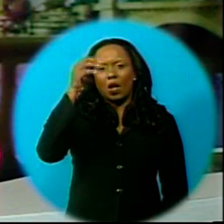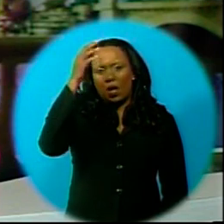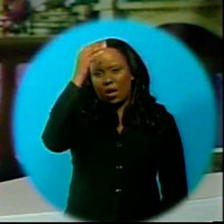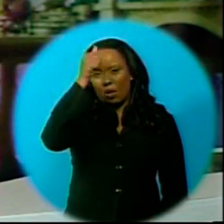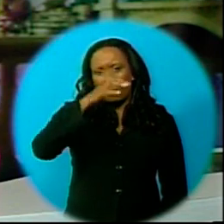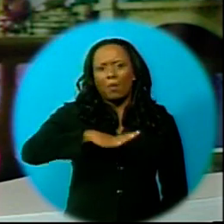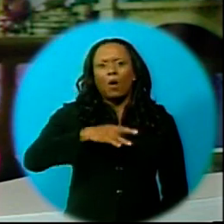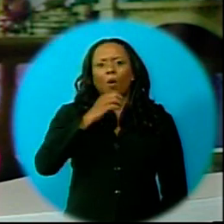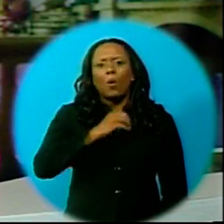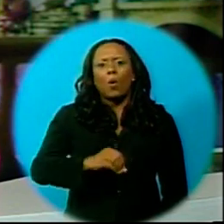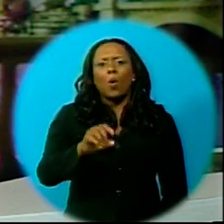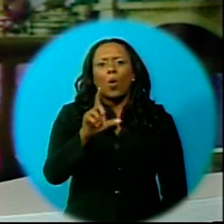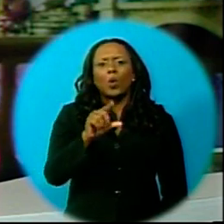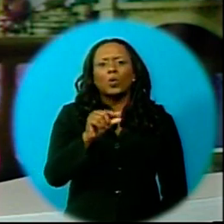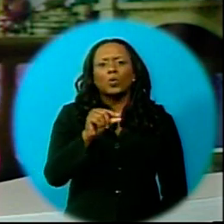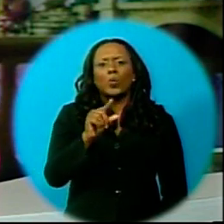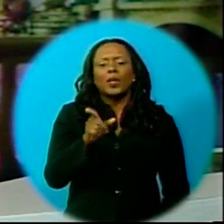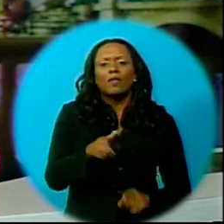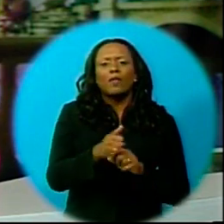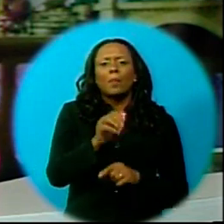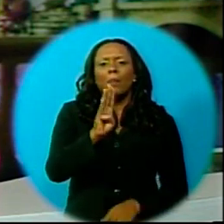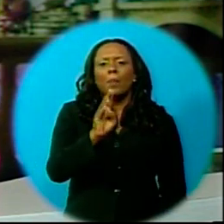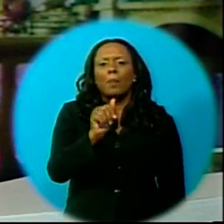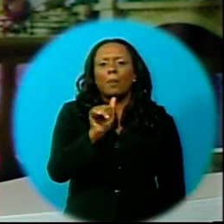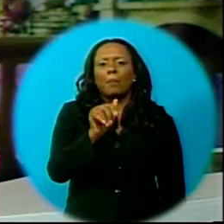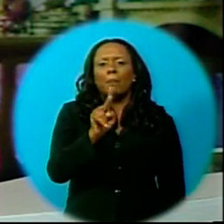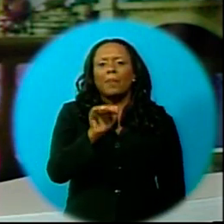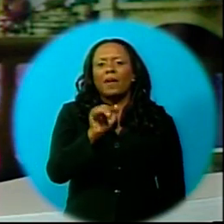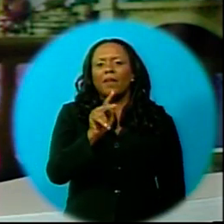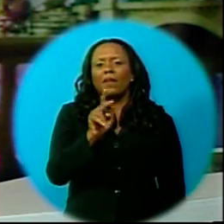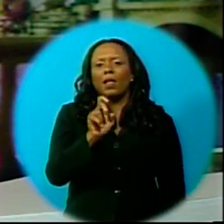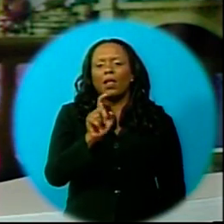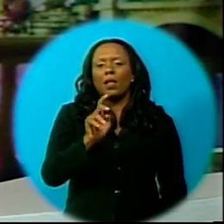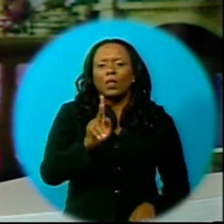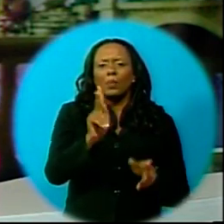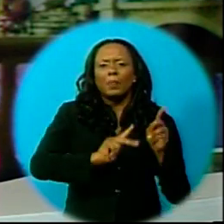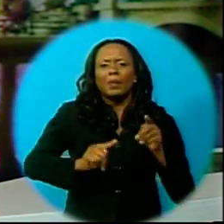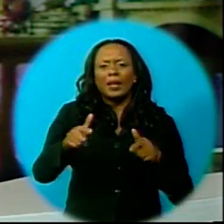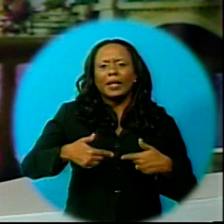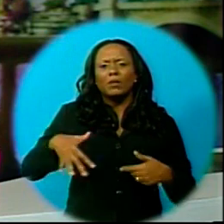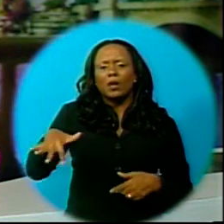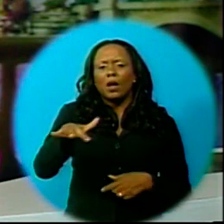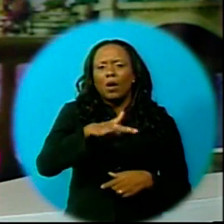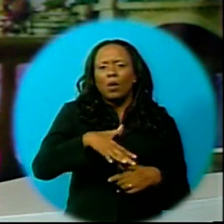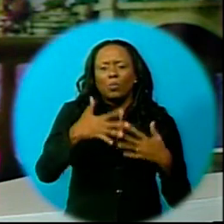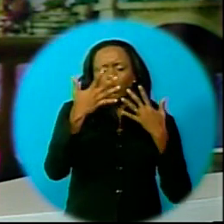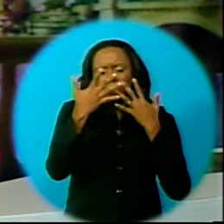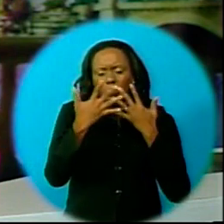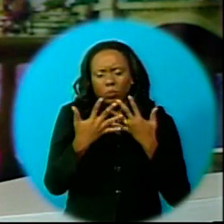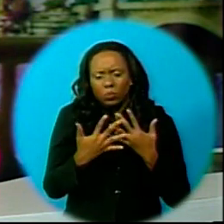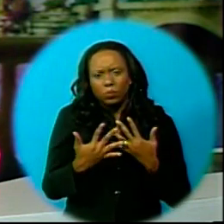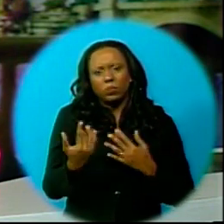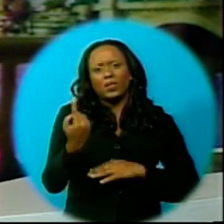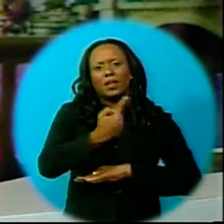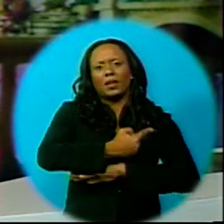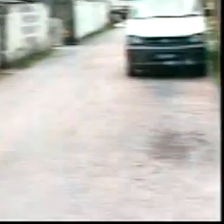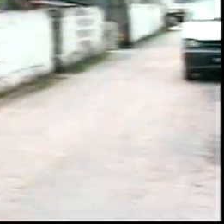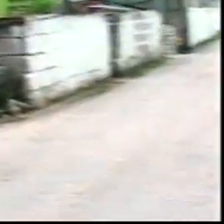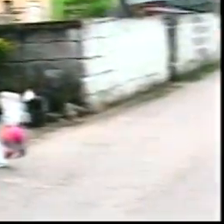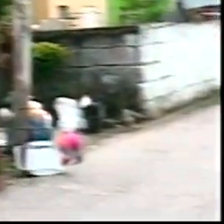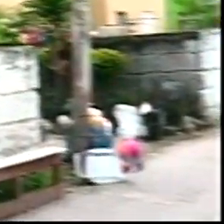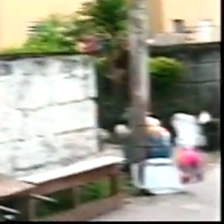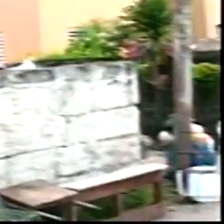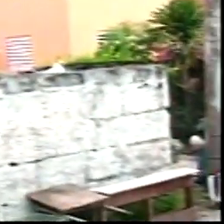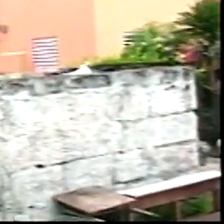The mood at Field Place, Bayville, St. Michael, where 20-year-old Romario Yard lived, was somber today. Yard